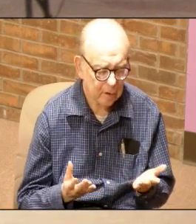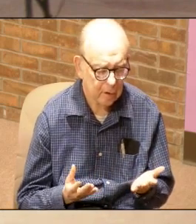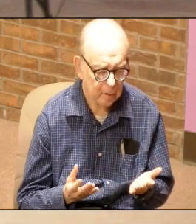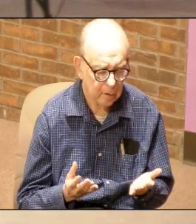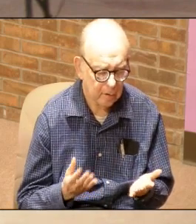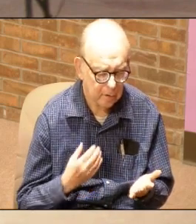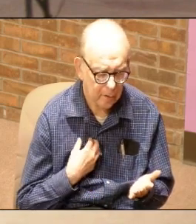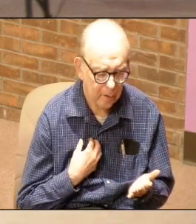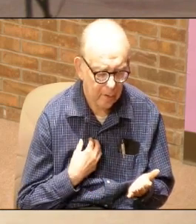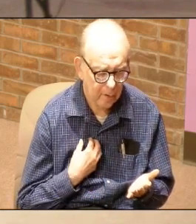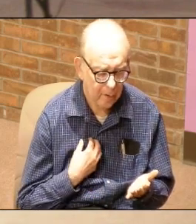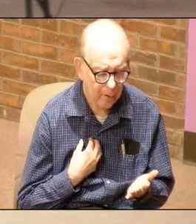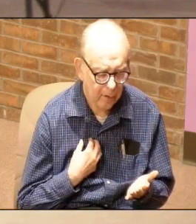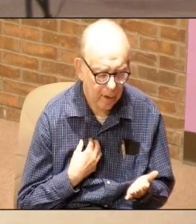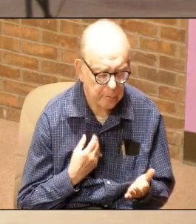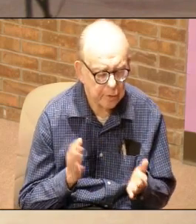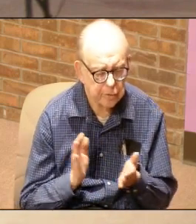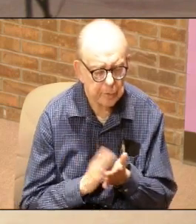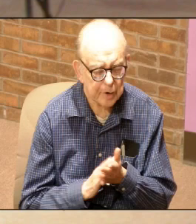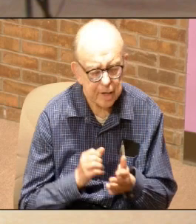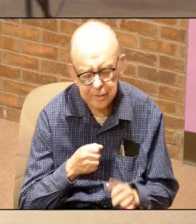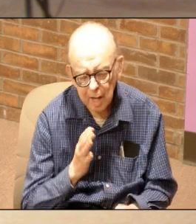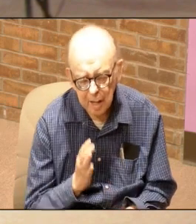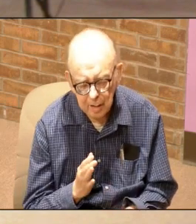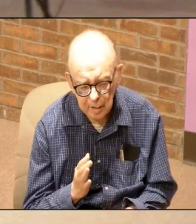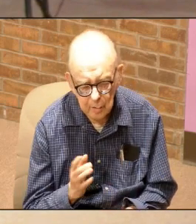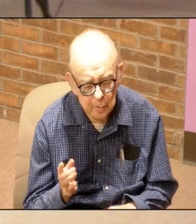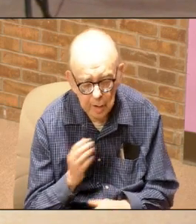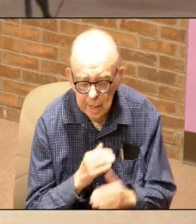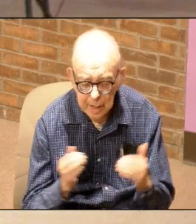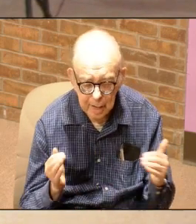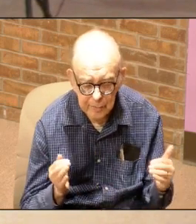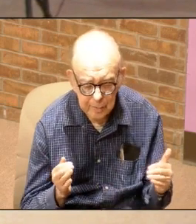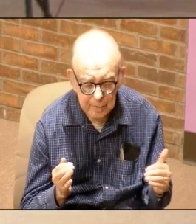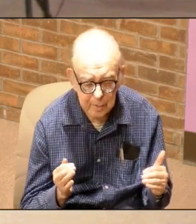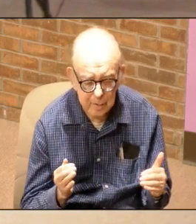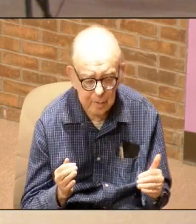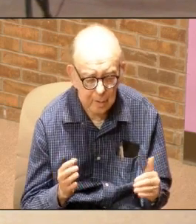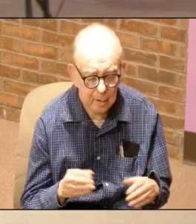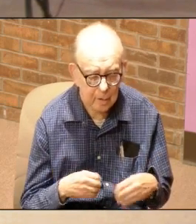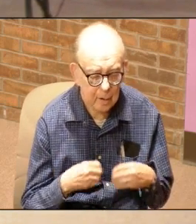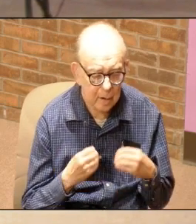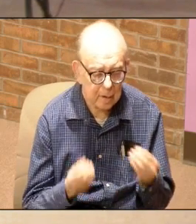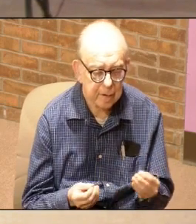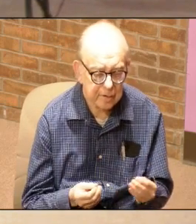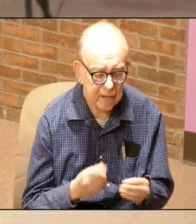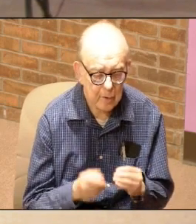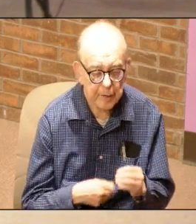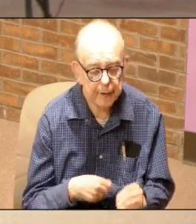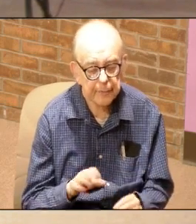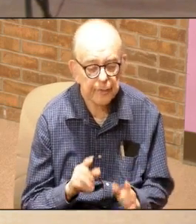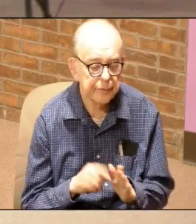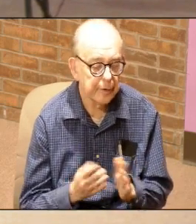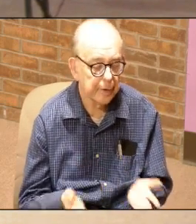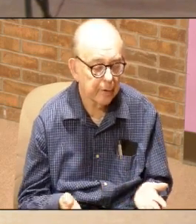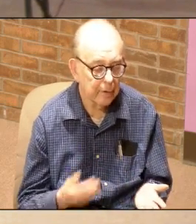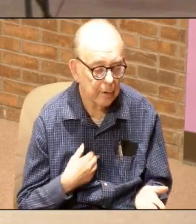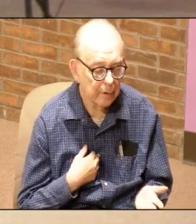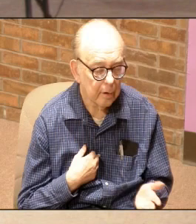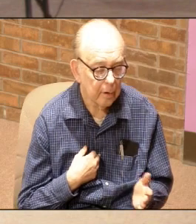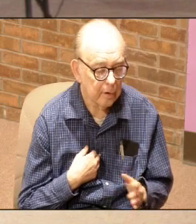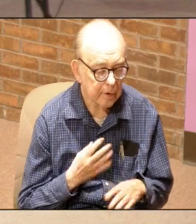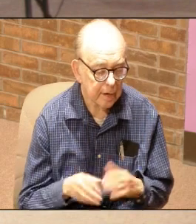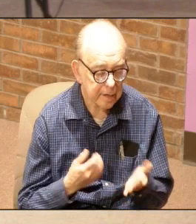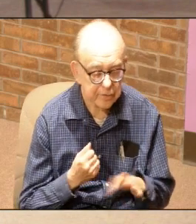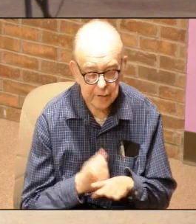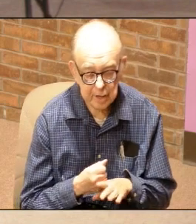How much are you going to praise God in heaven? Well, let's give him about 15 minutes. That's what we've got on the time